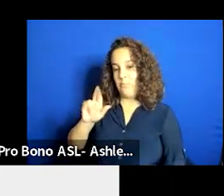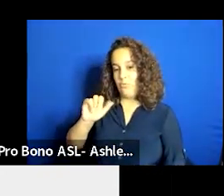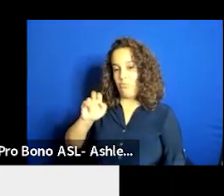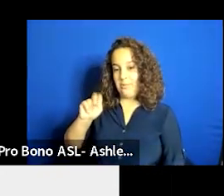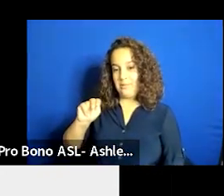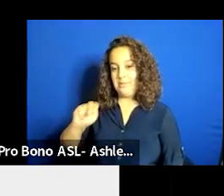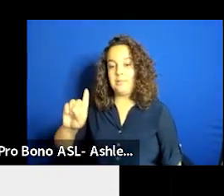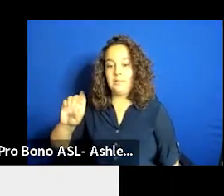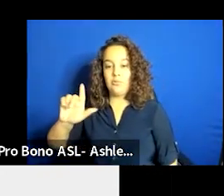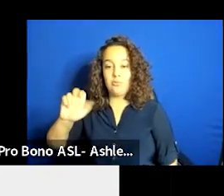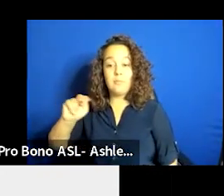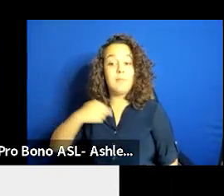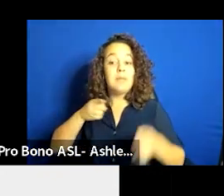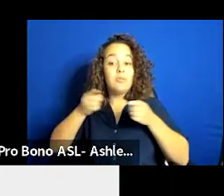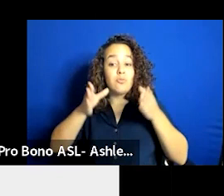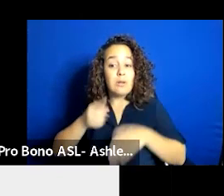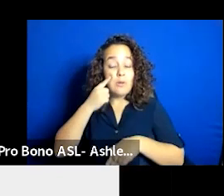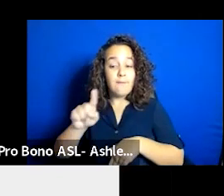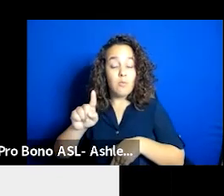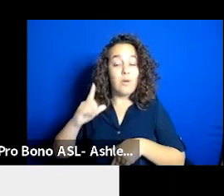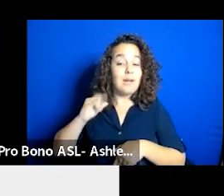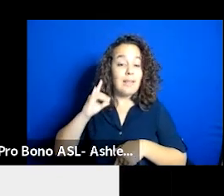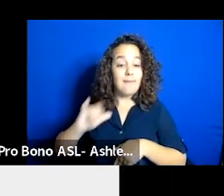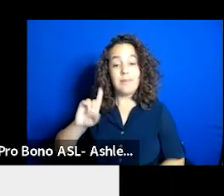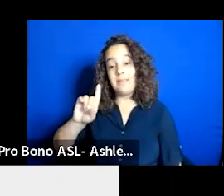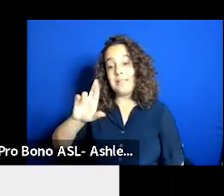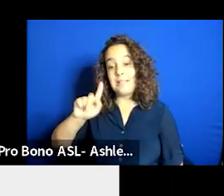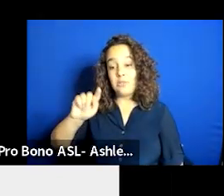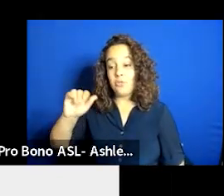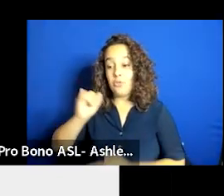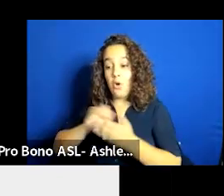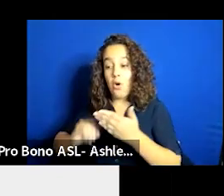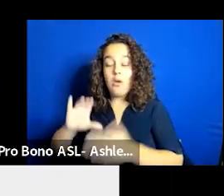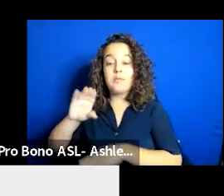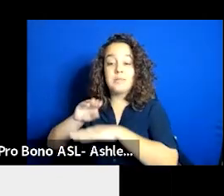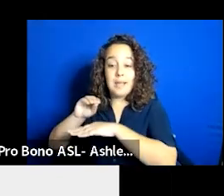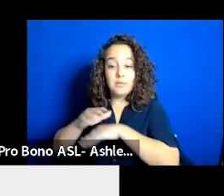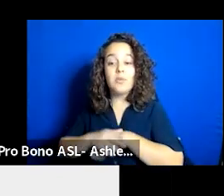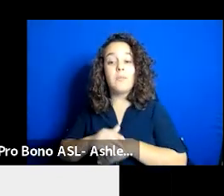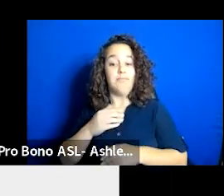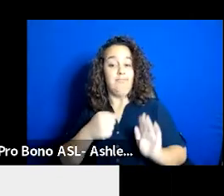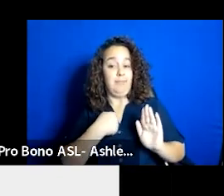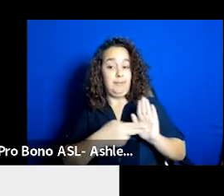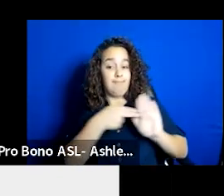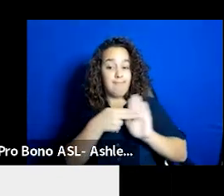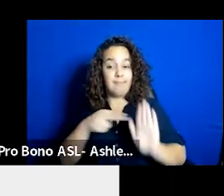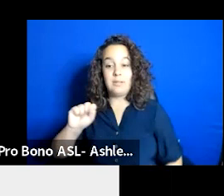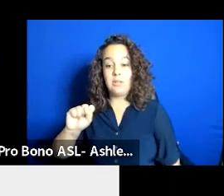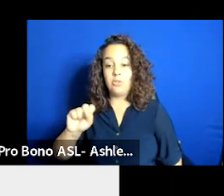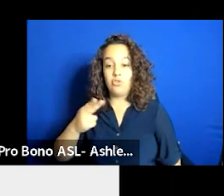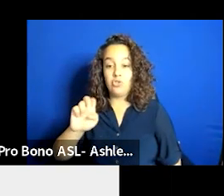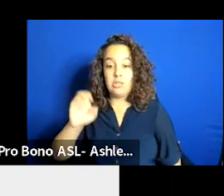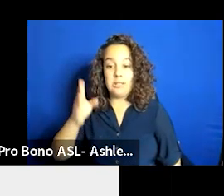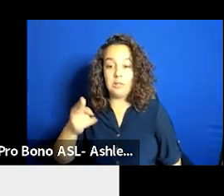I'm the director for California Desert Arts Council. My pronouns are she, her. And again, I